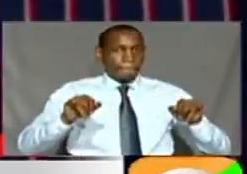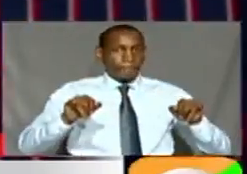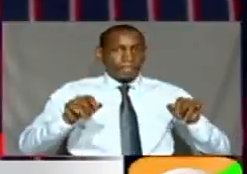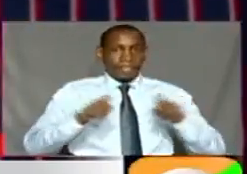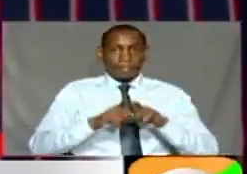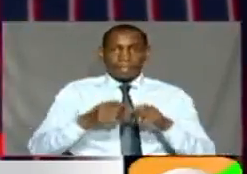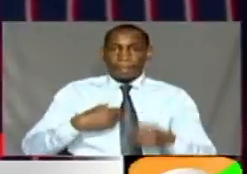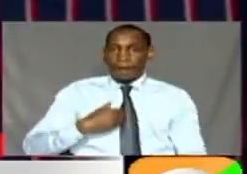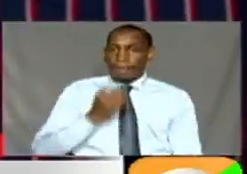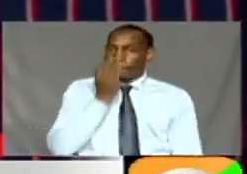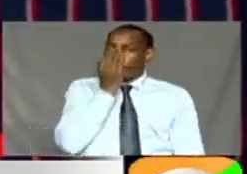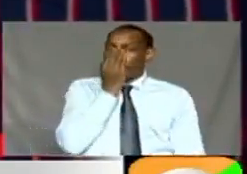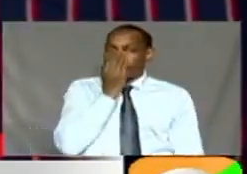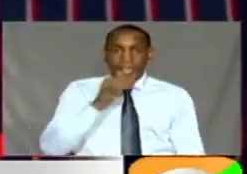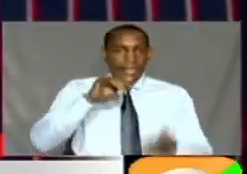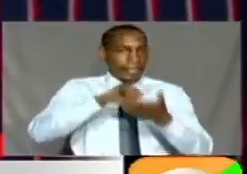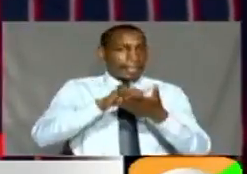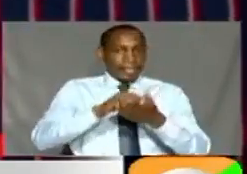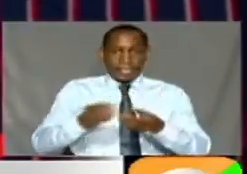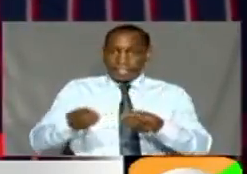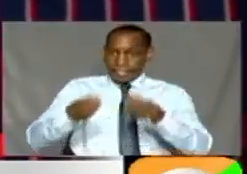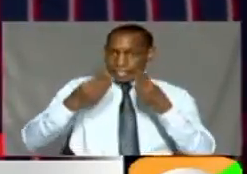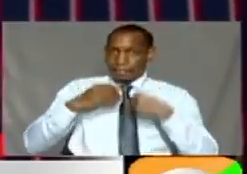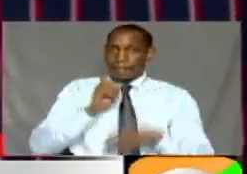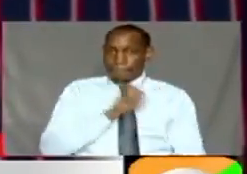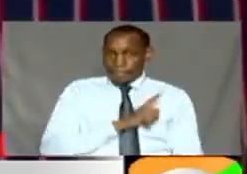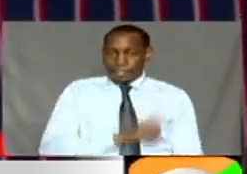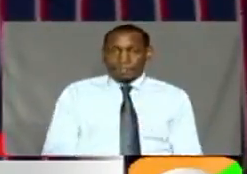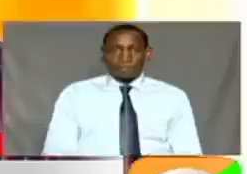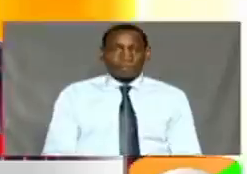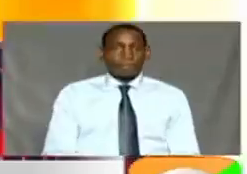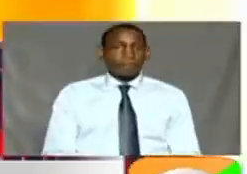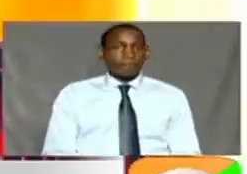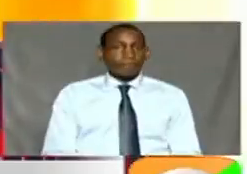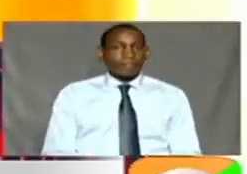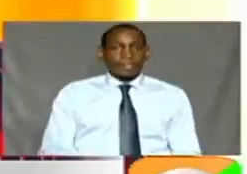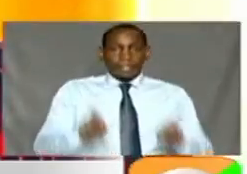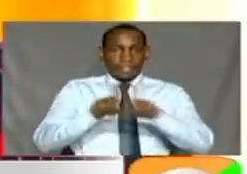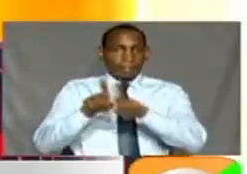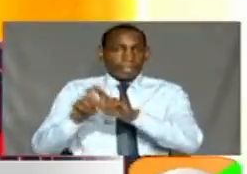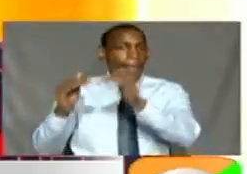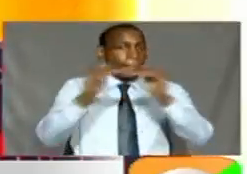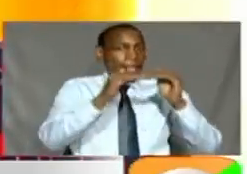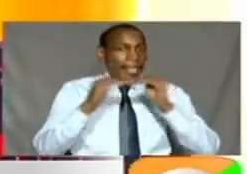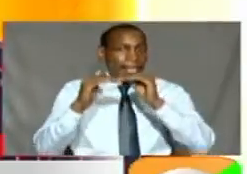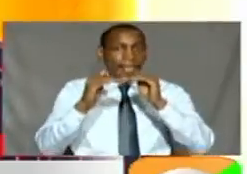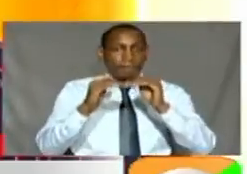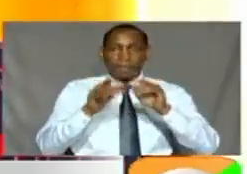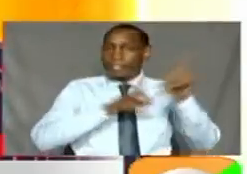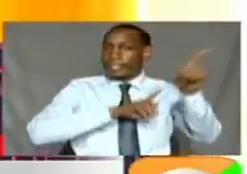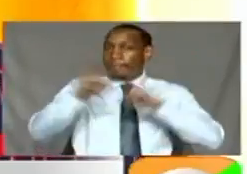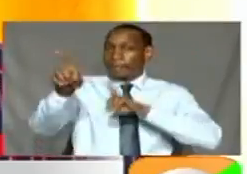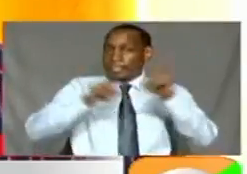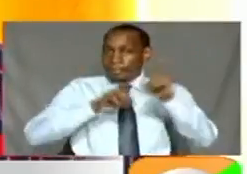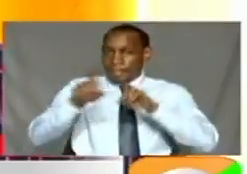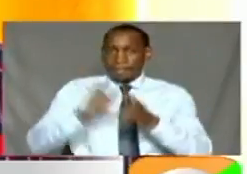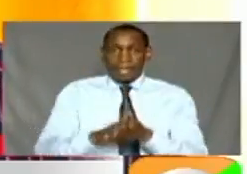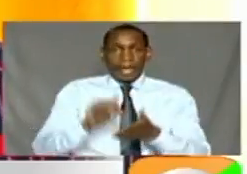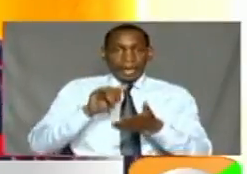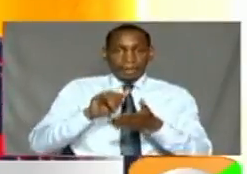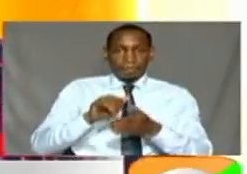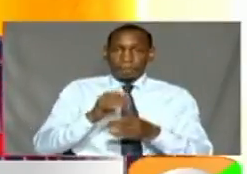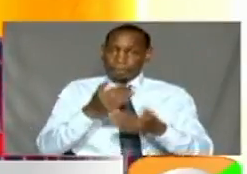kuvaa mask. Hii ni moja wapo ambayo tulipewa. Na ile level of travel tulikuwa tumepewa, that